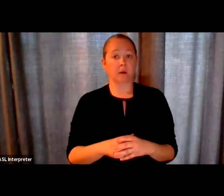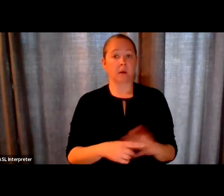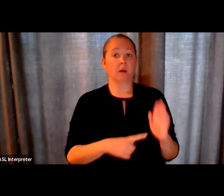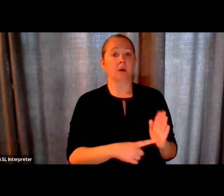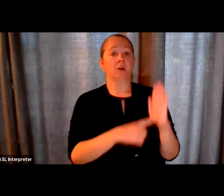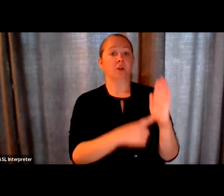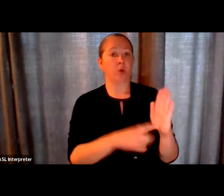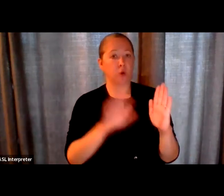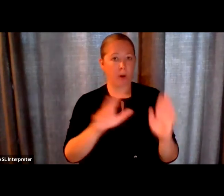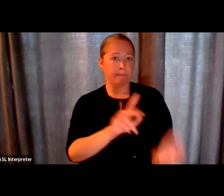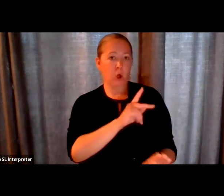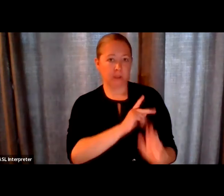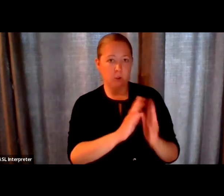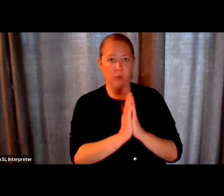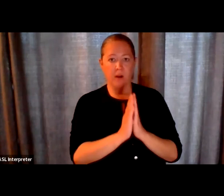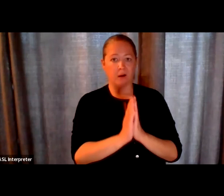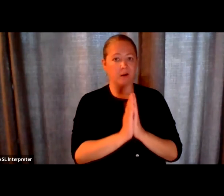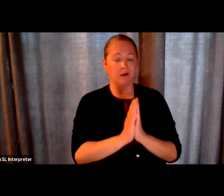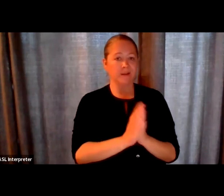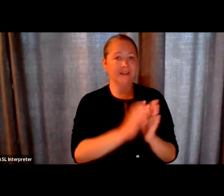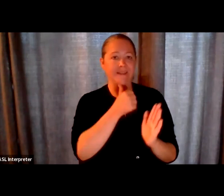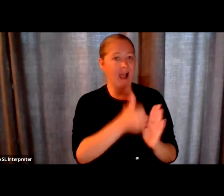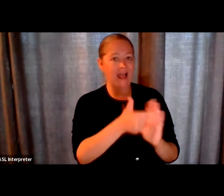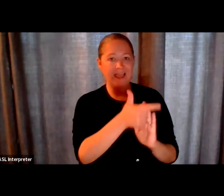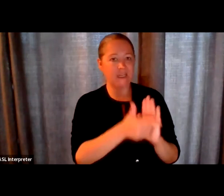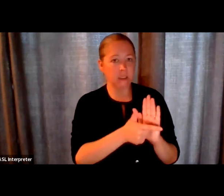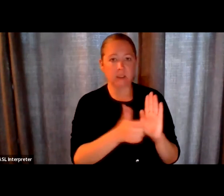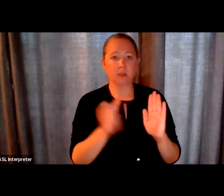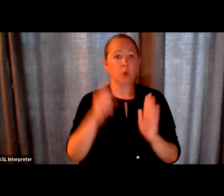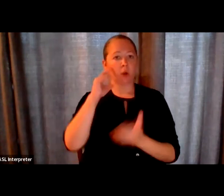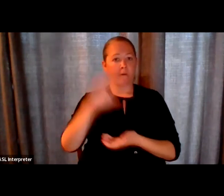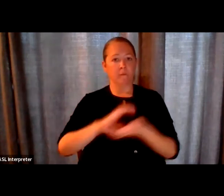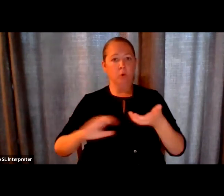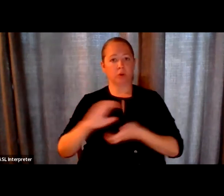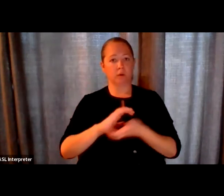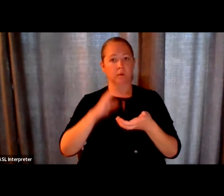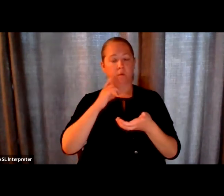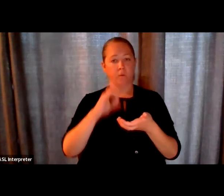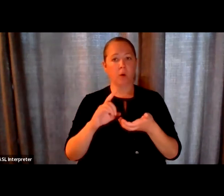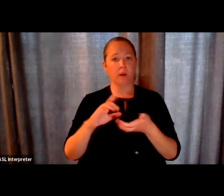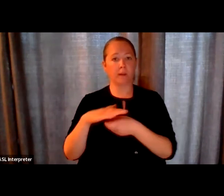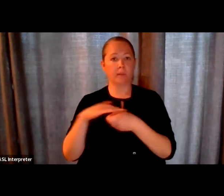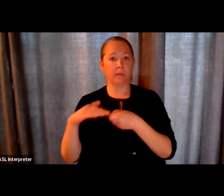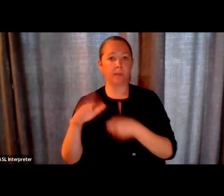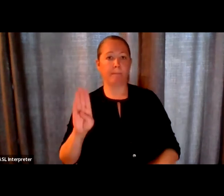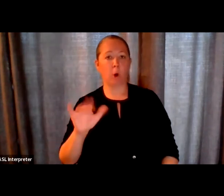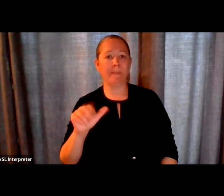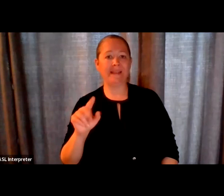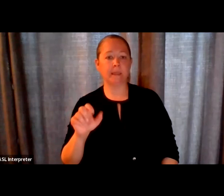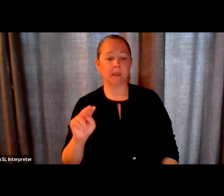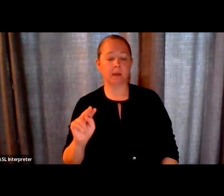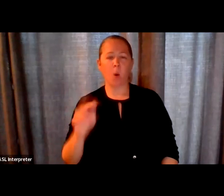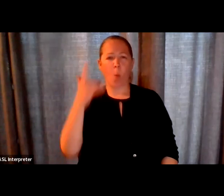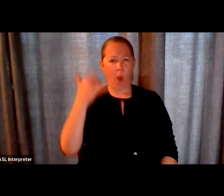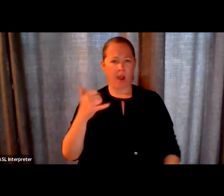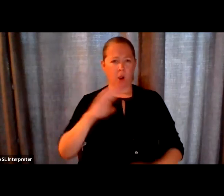personal prayer was neither adequate nor legal. So the confusion for the space in Bremerton is, why are all these people from